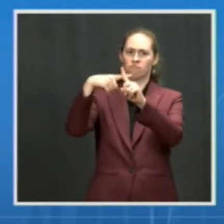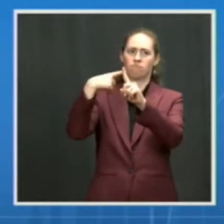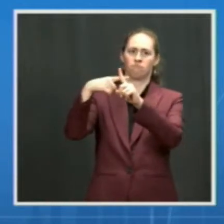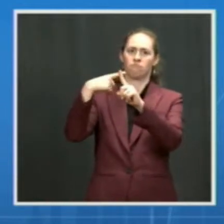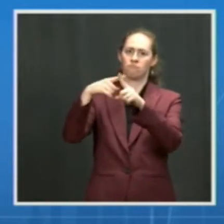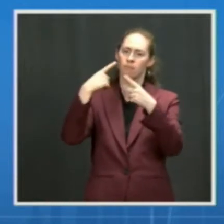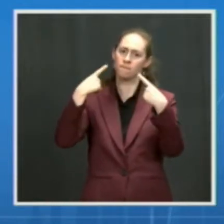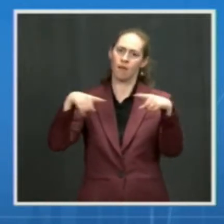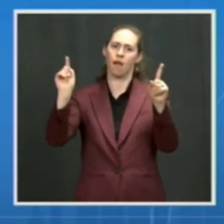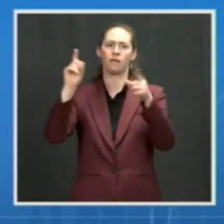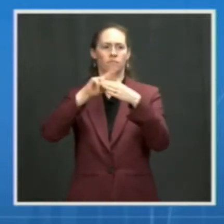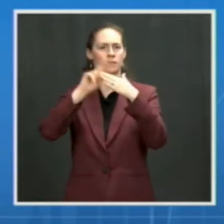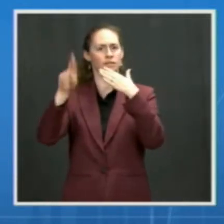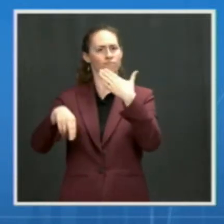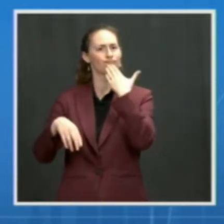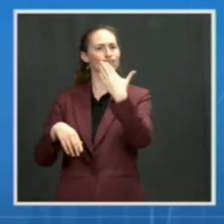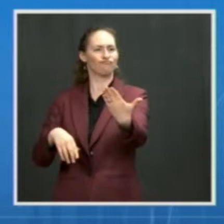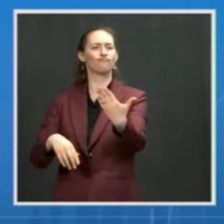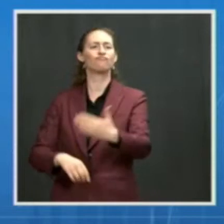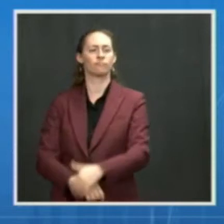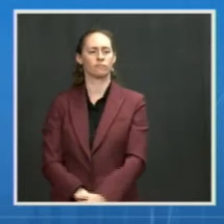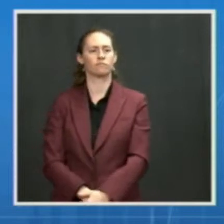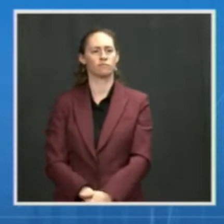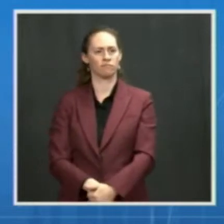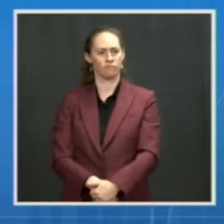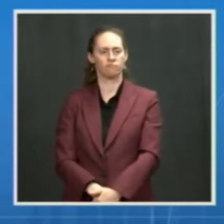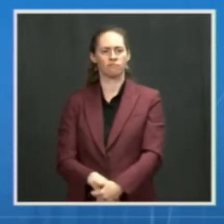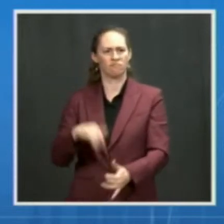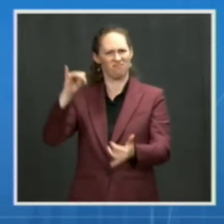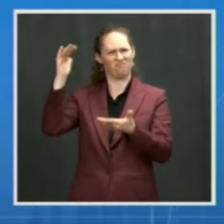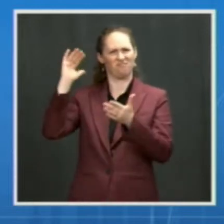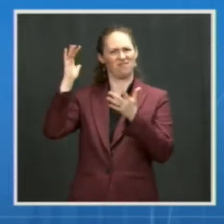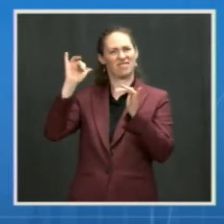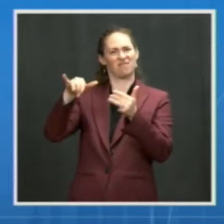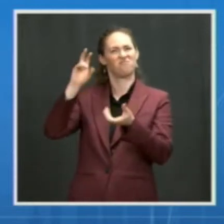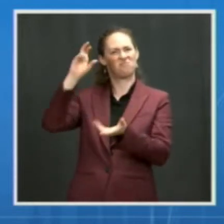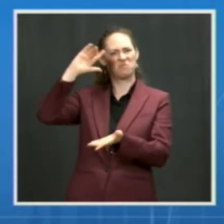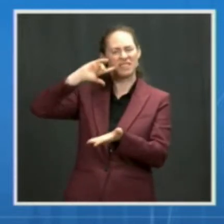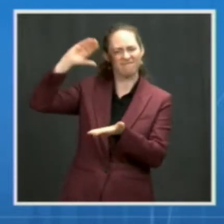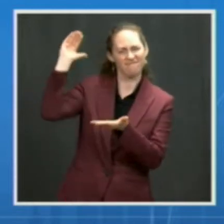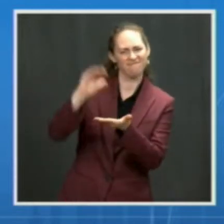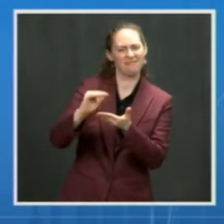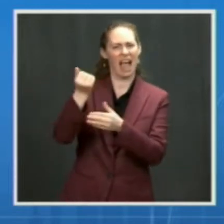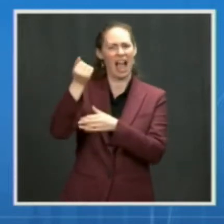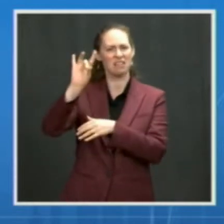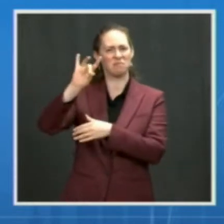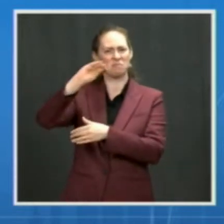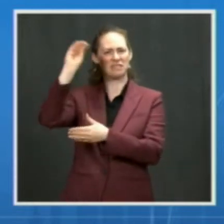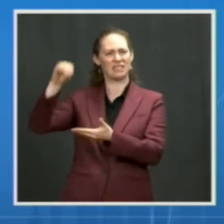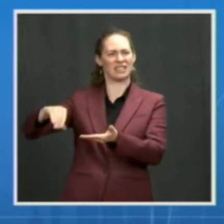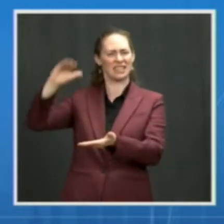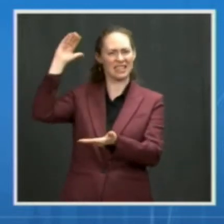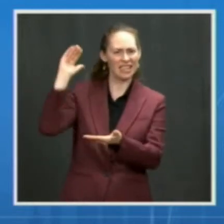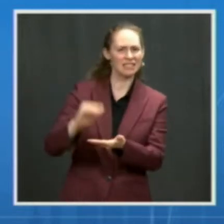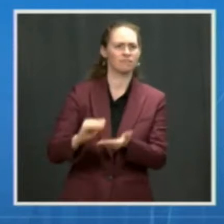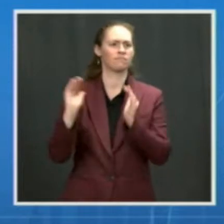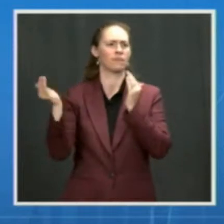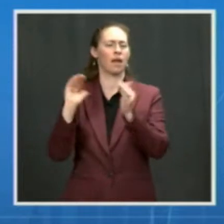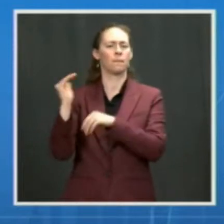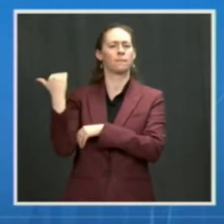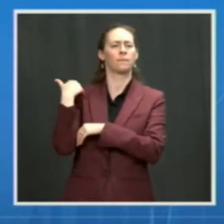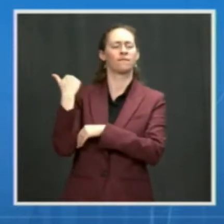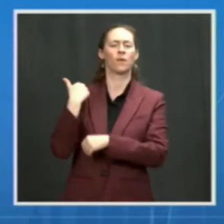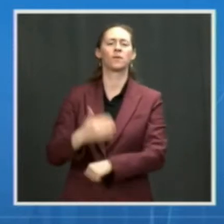18% from the prior 7-day period. And 7-day average daily deaths have also declined to a new low